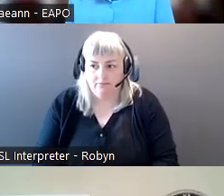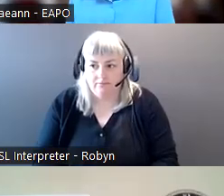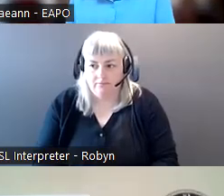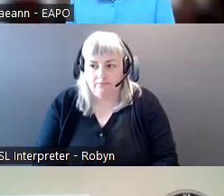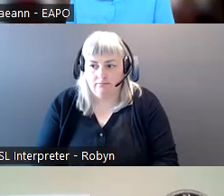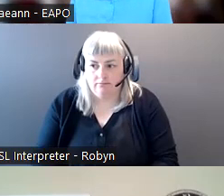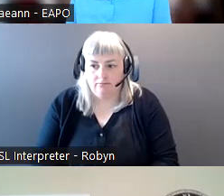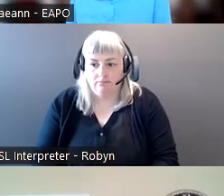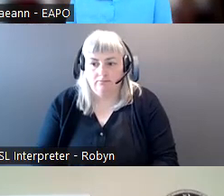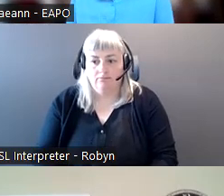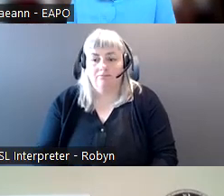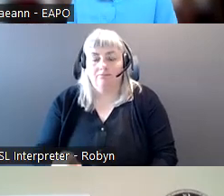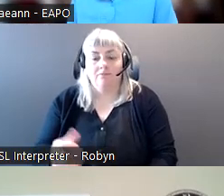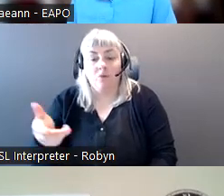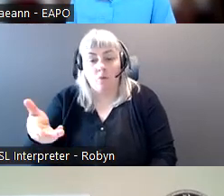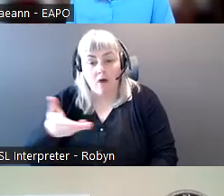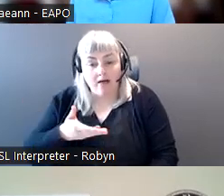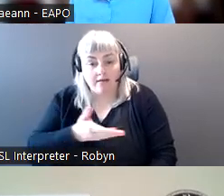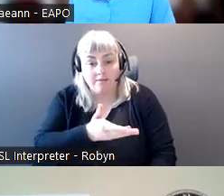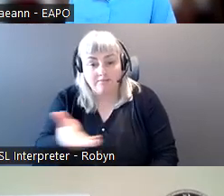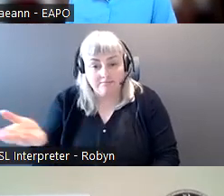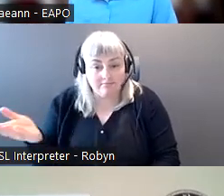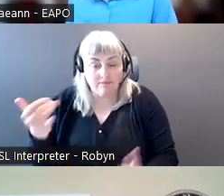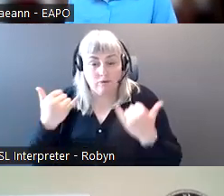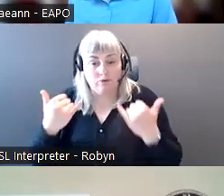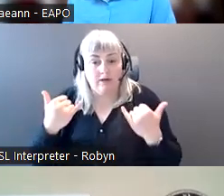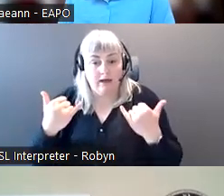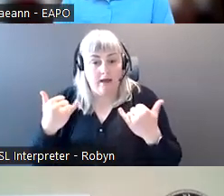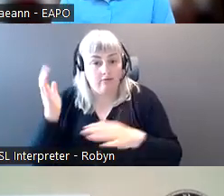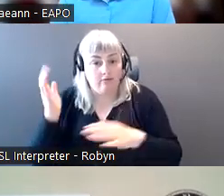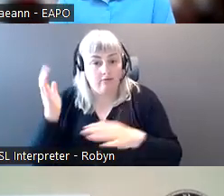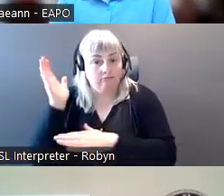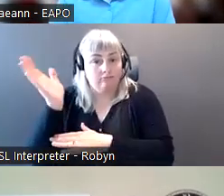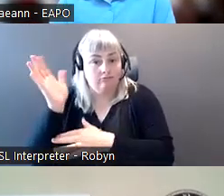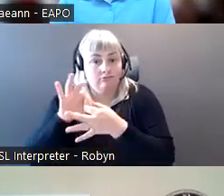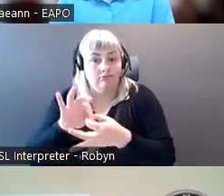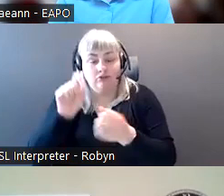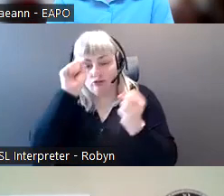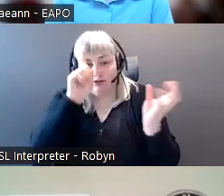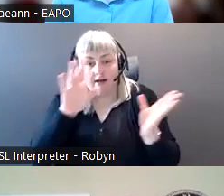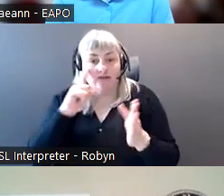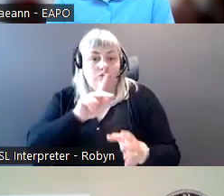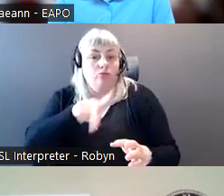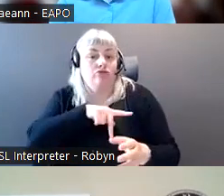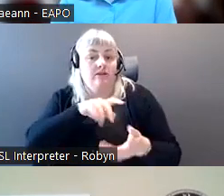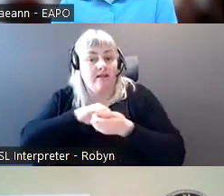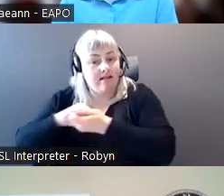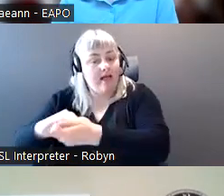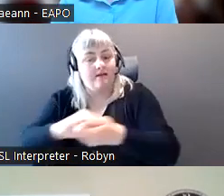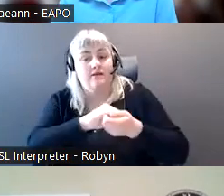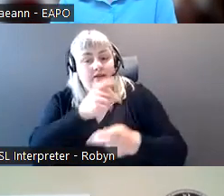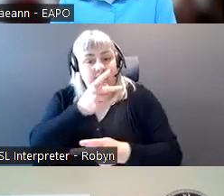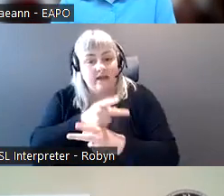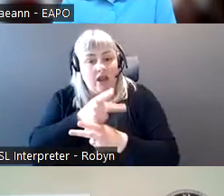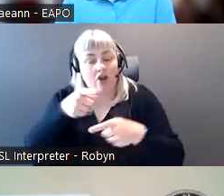Welcome everyone to today's webinar on strategies for personal and collective care in challenging times. We're so pleased